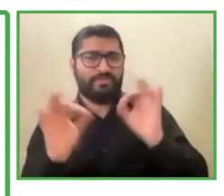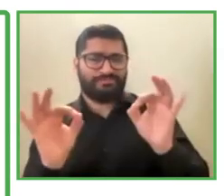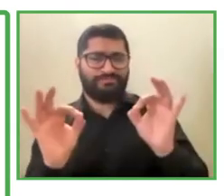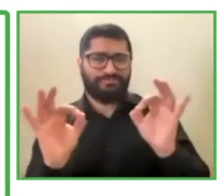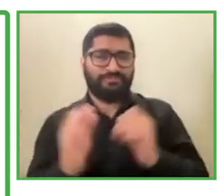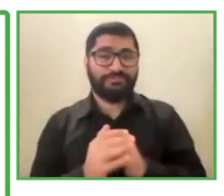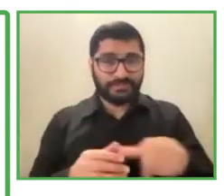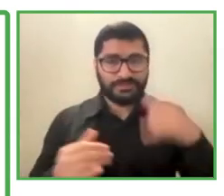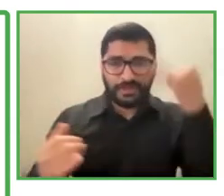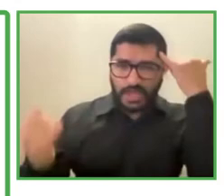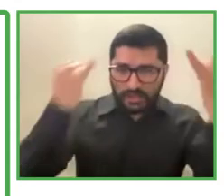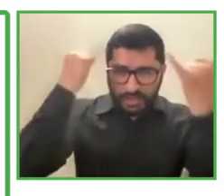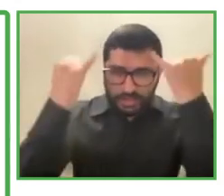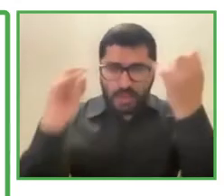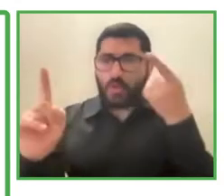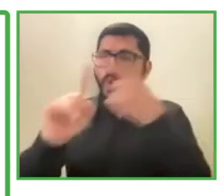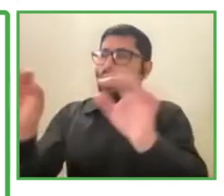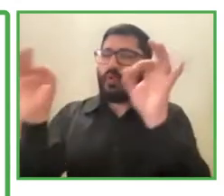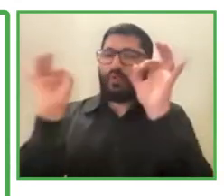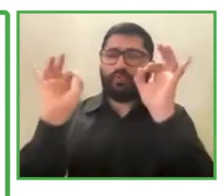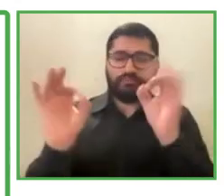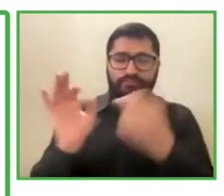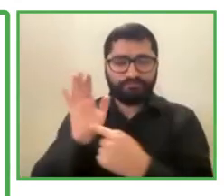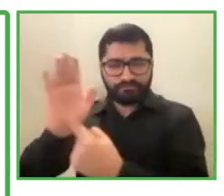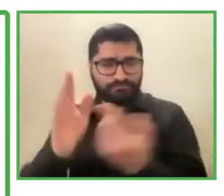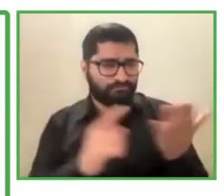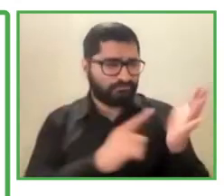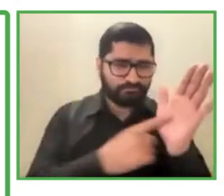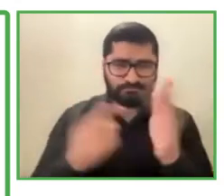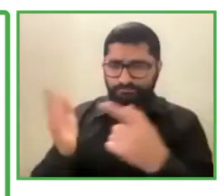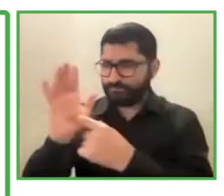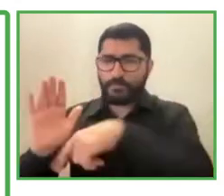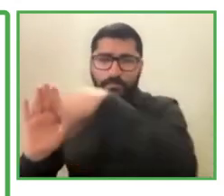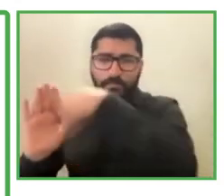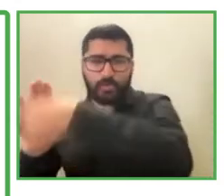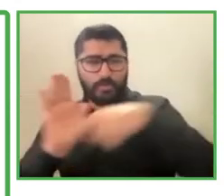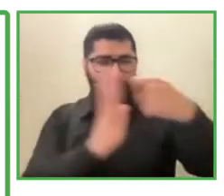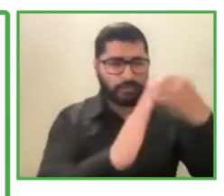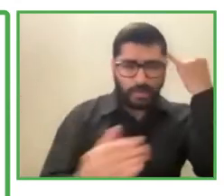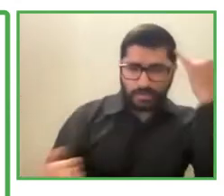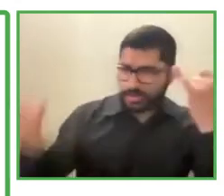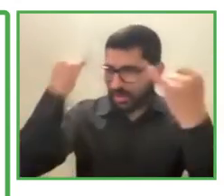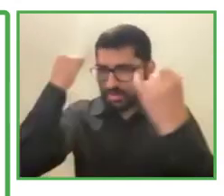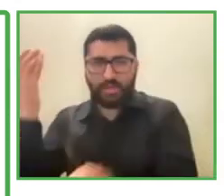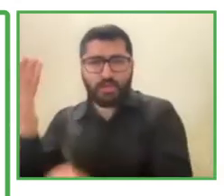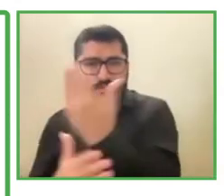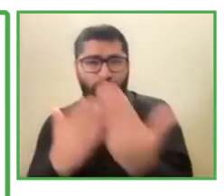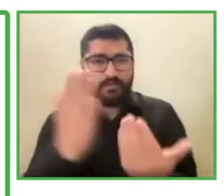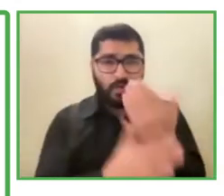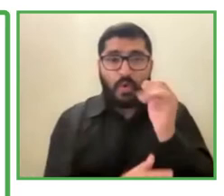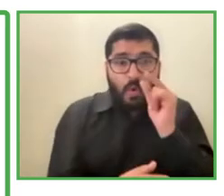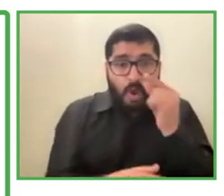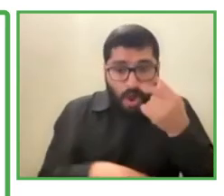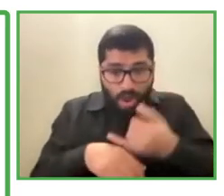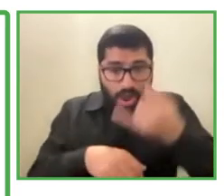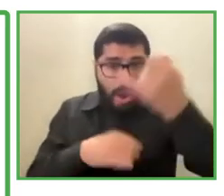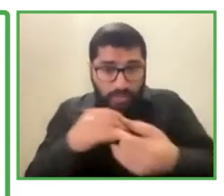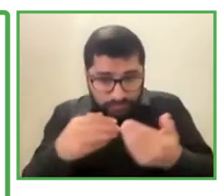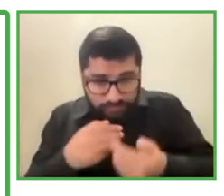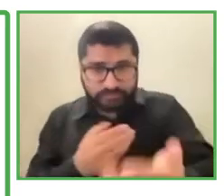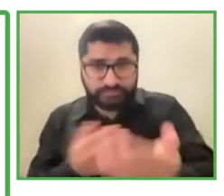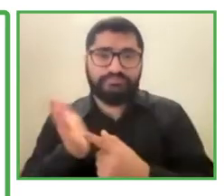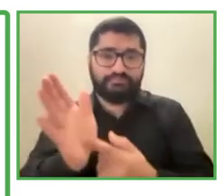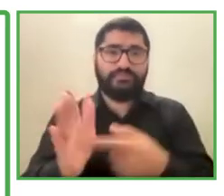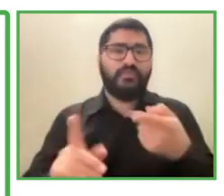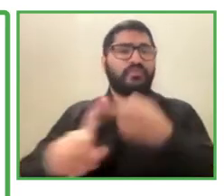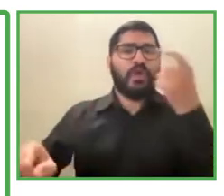will present an innovative process and the challenges for the implementation to be started soon in Chile during the second semester of 2021.